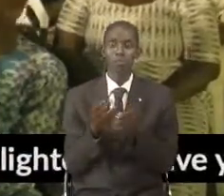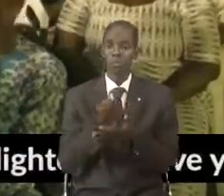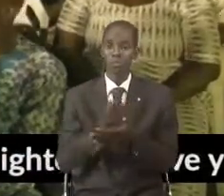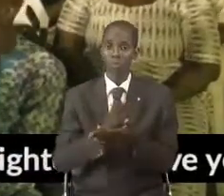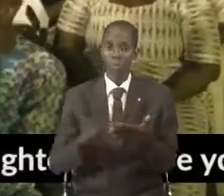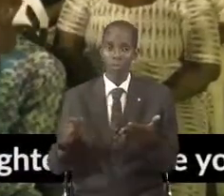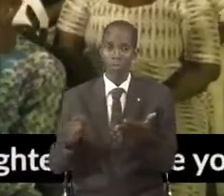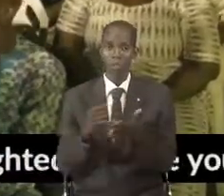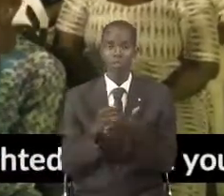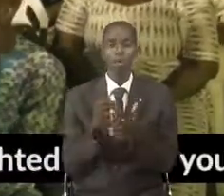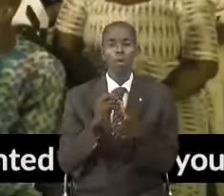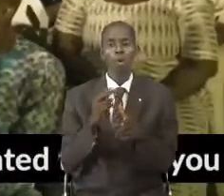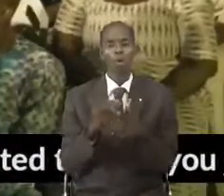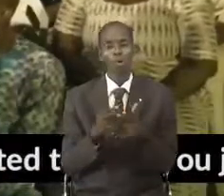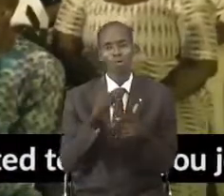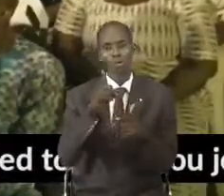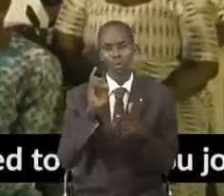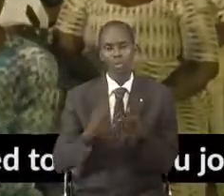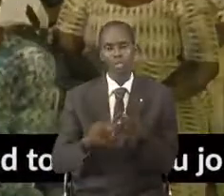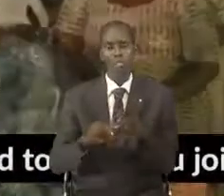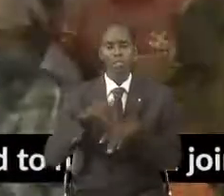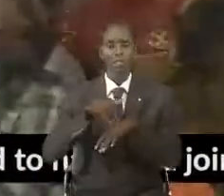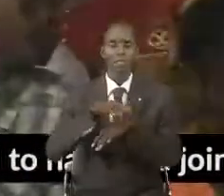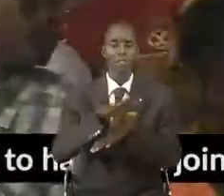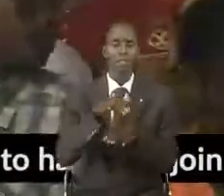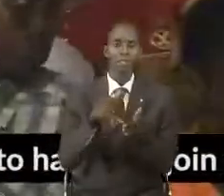Fill the form so that we can assist you.